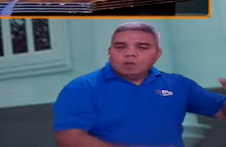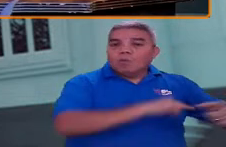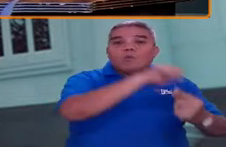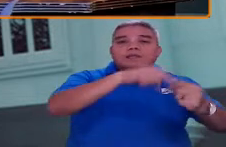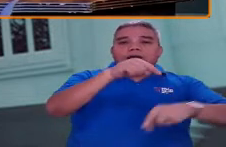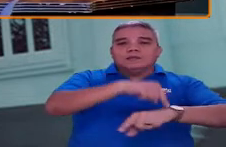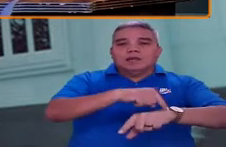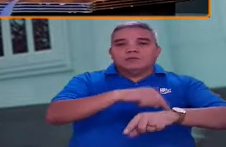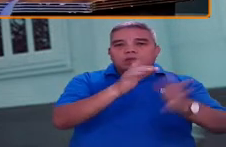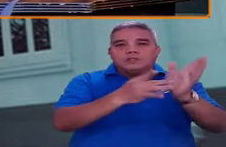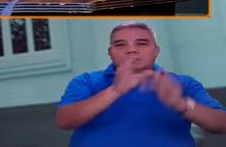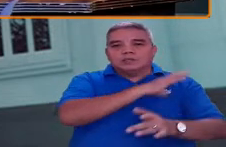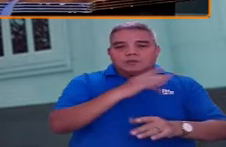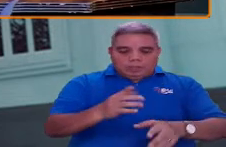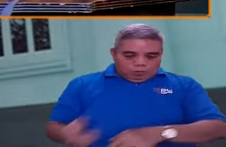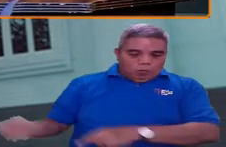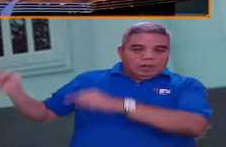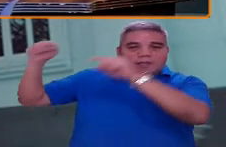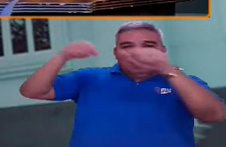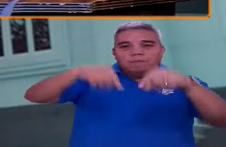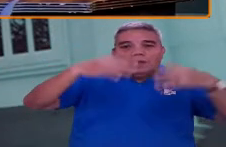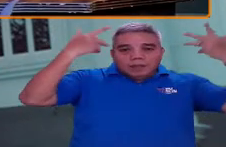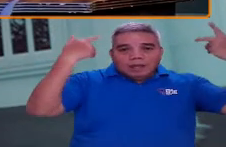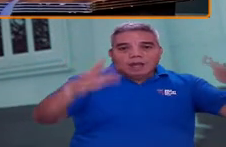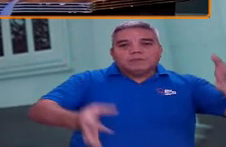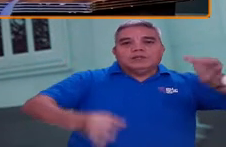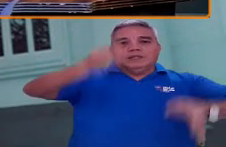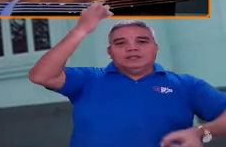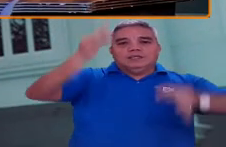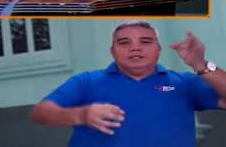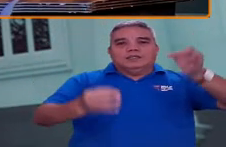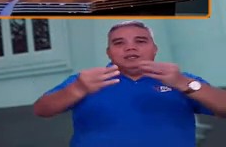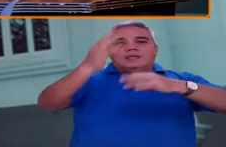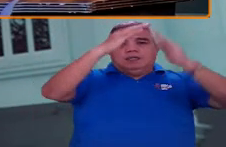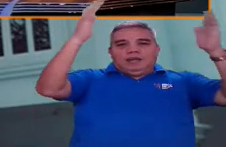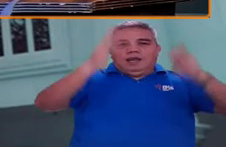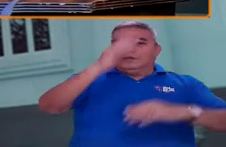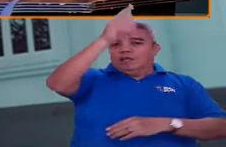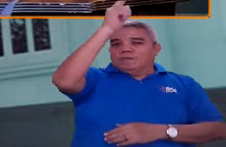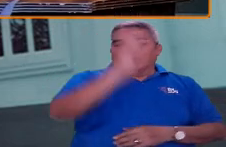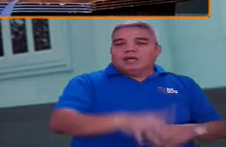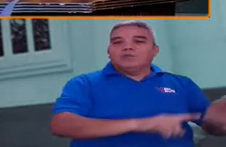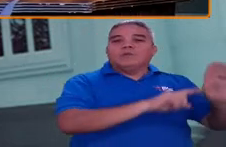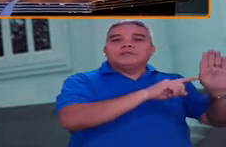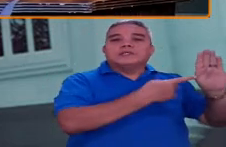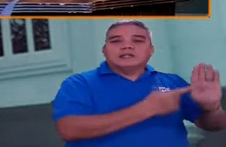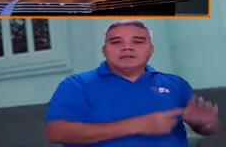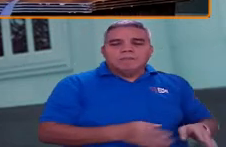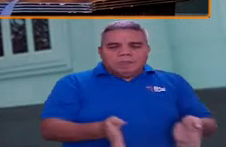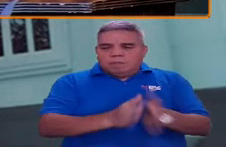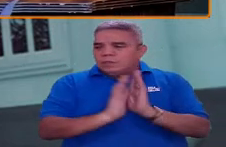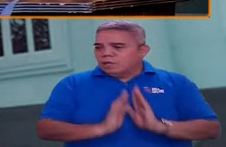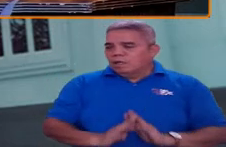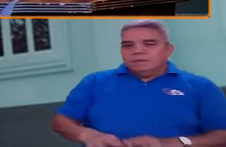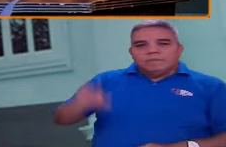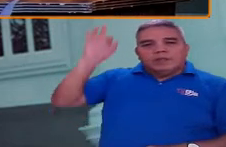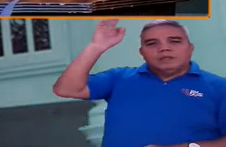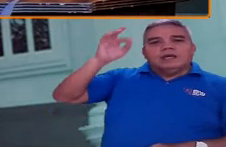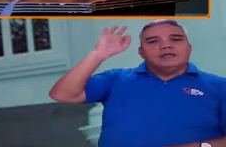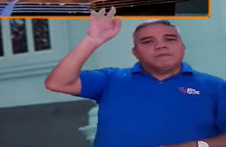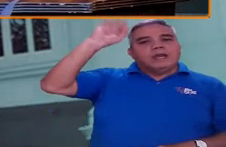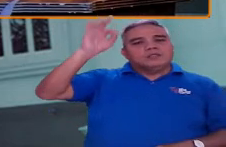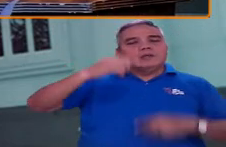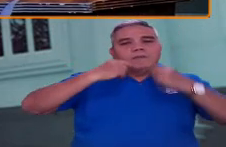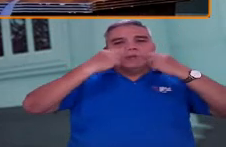comes, when Jesus Christ will come after he had judged the house of God, when he started to, Pastor Mark have mentioned